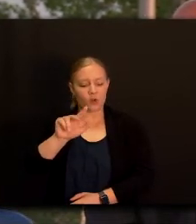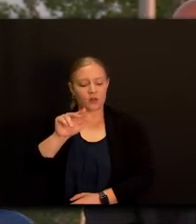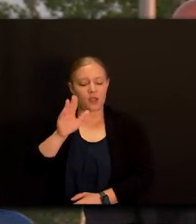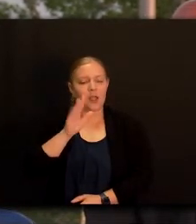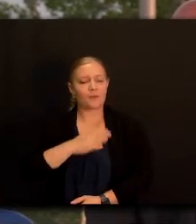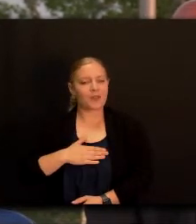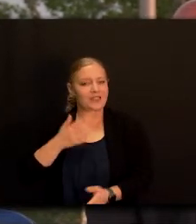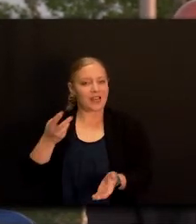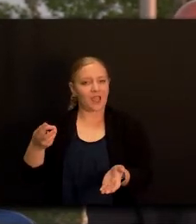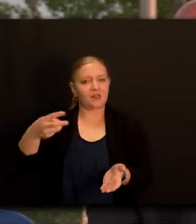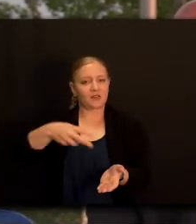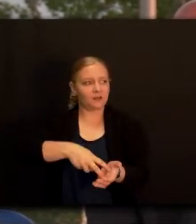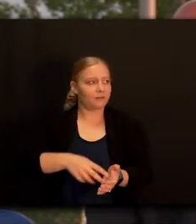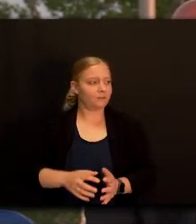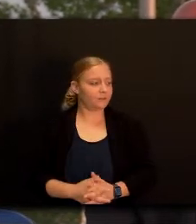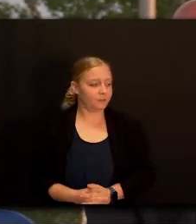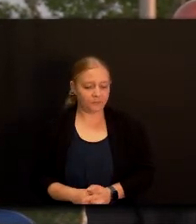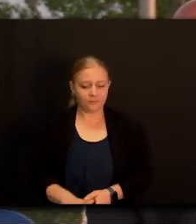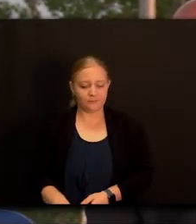stand.